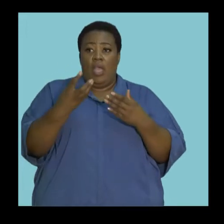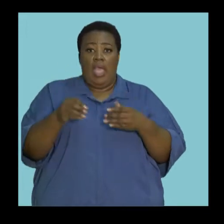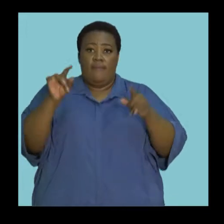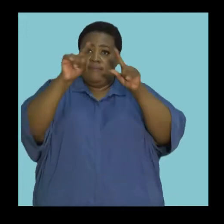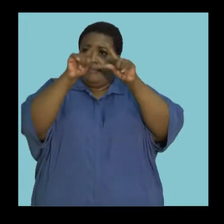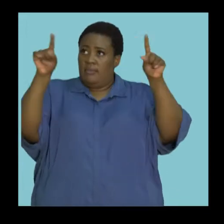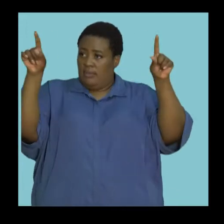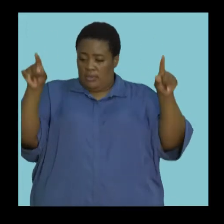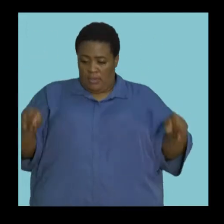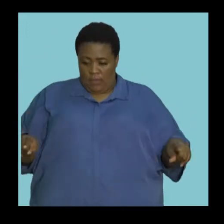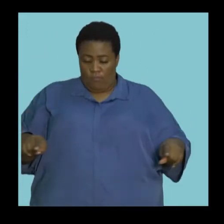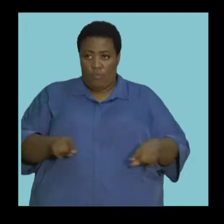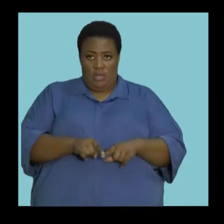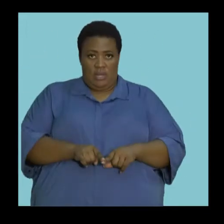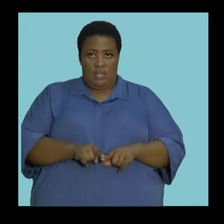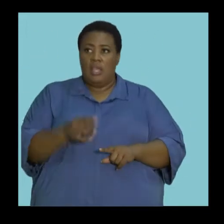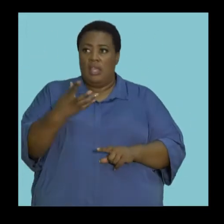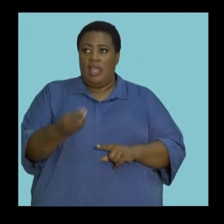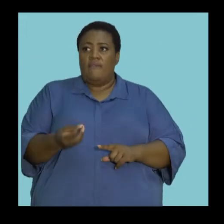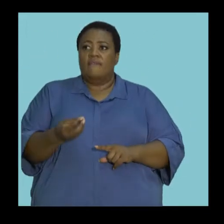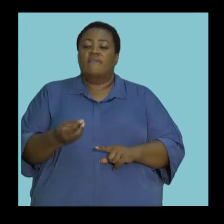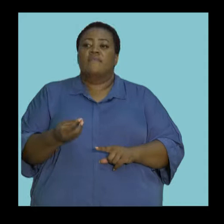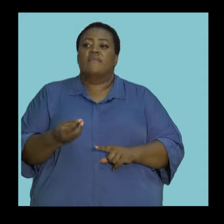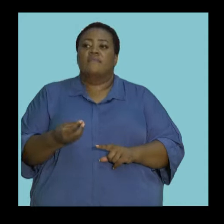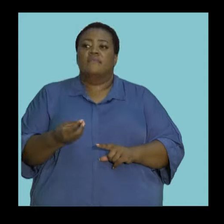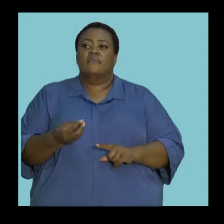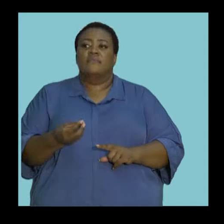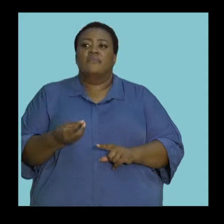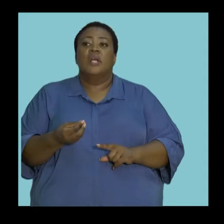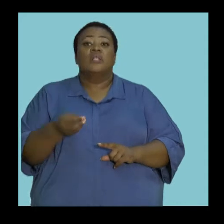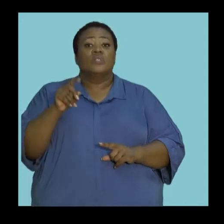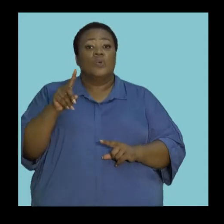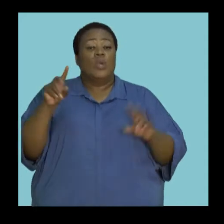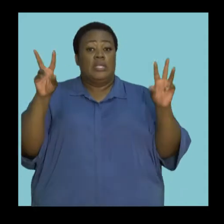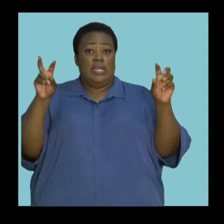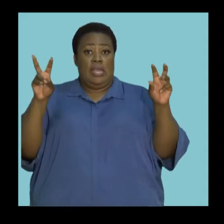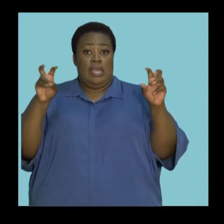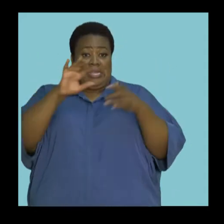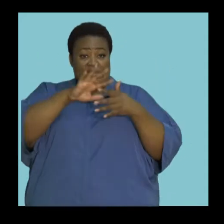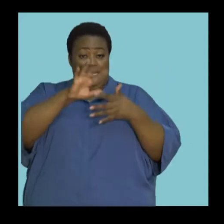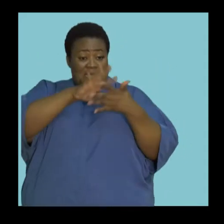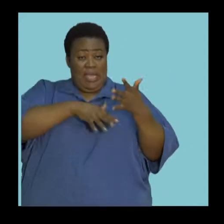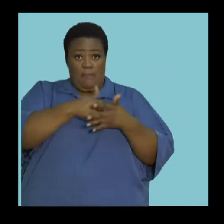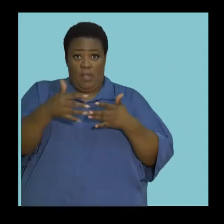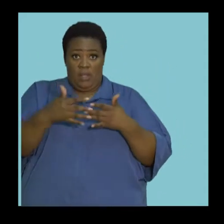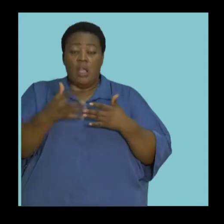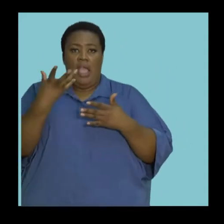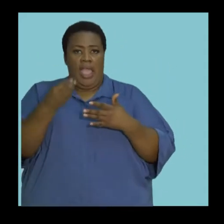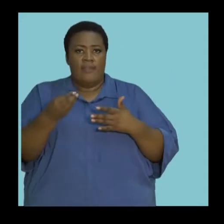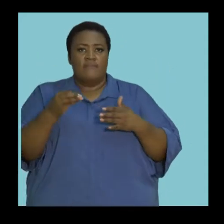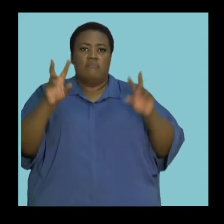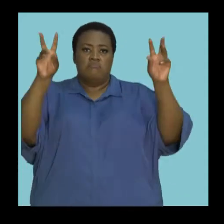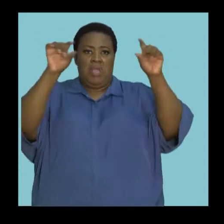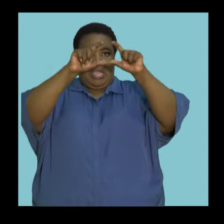complete borders that are clearly outlined, and I've given this table a clear heading. So in